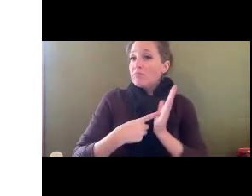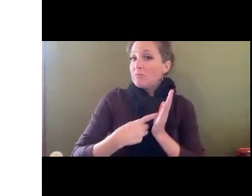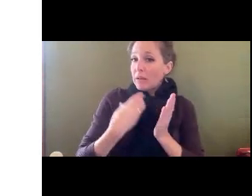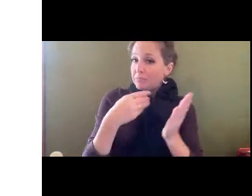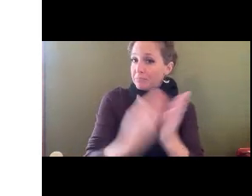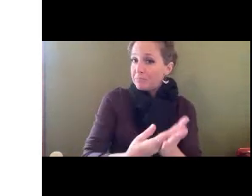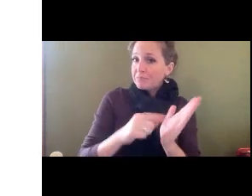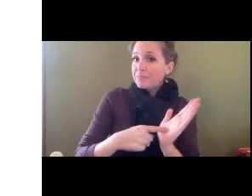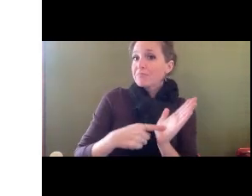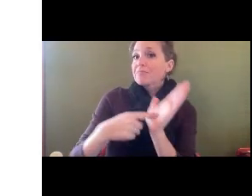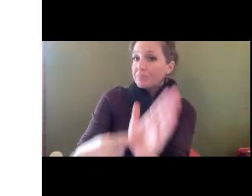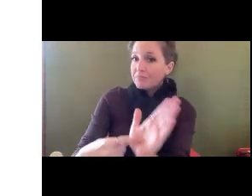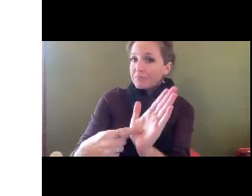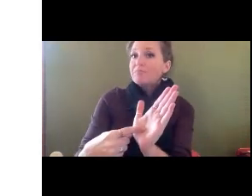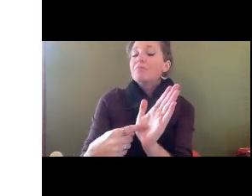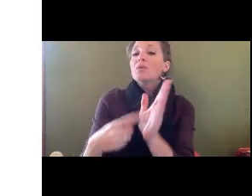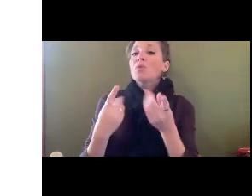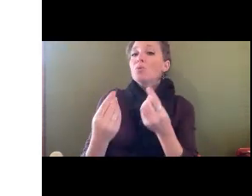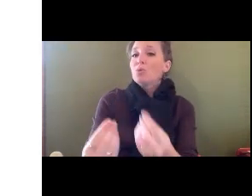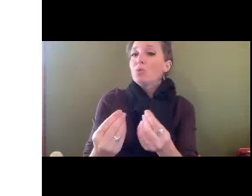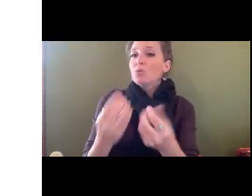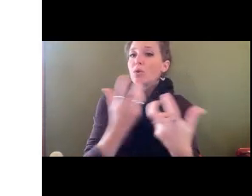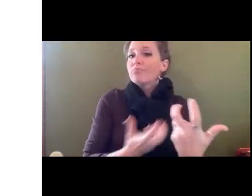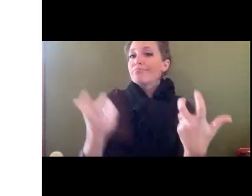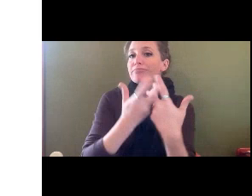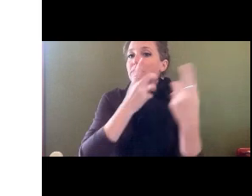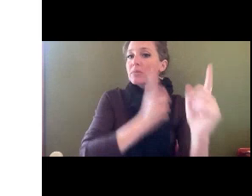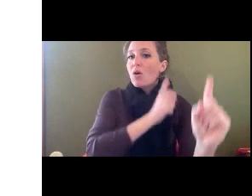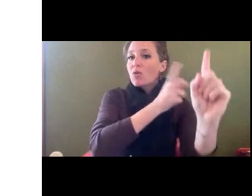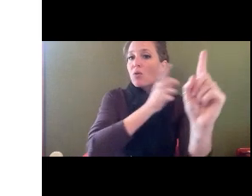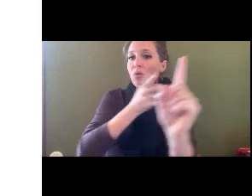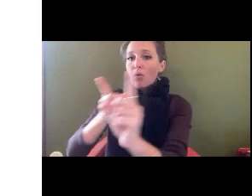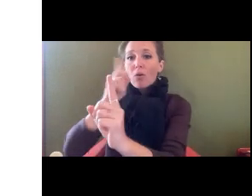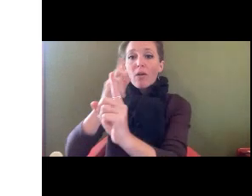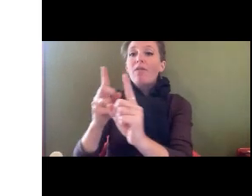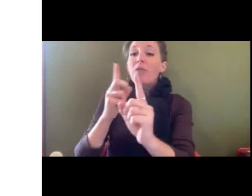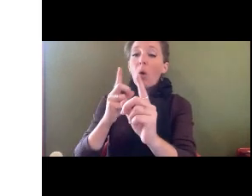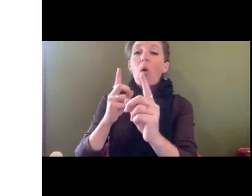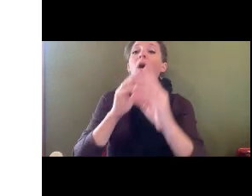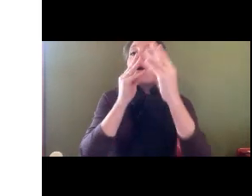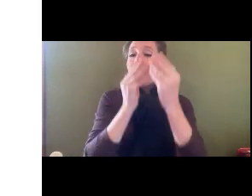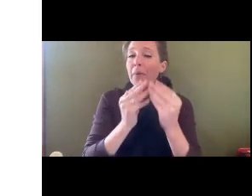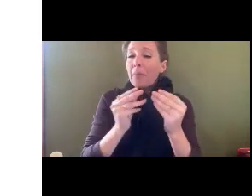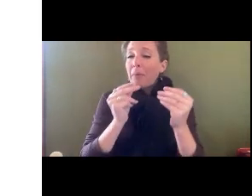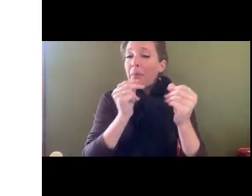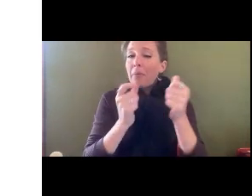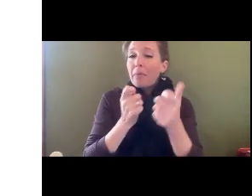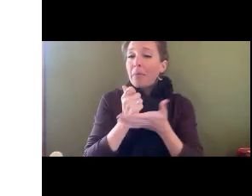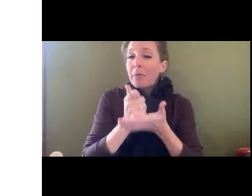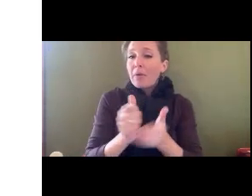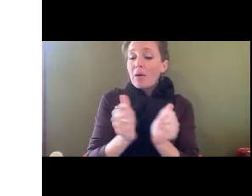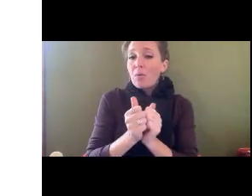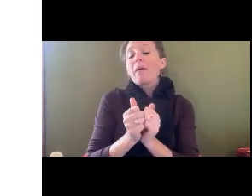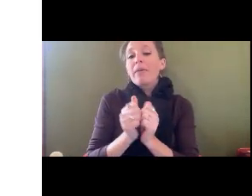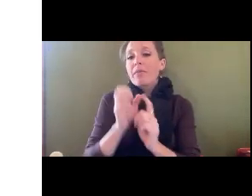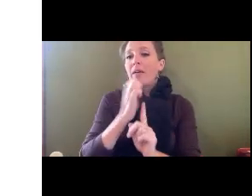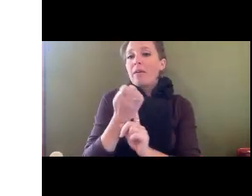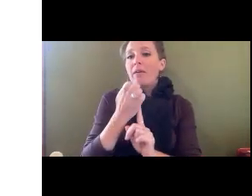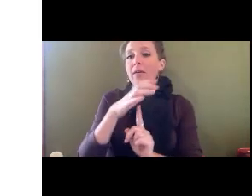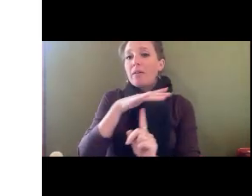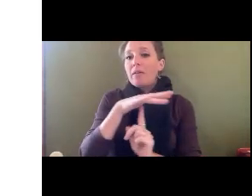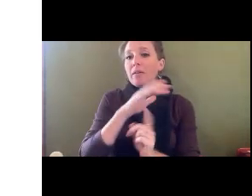they're doing to meet the goals of mitigating climate change. So these reports are due December 31st. So that's one part